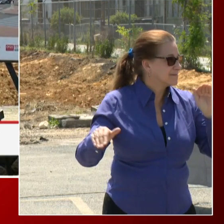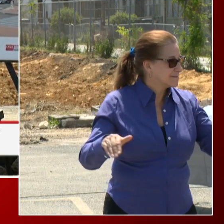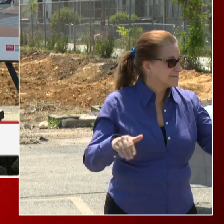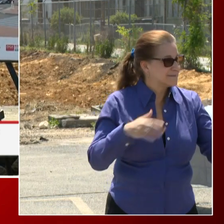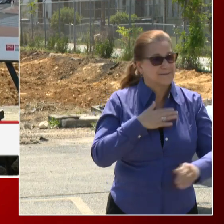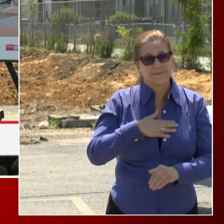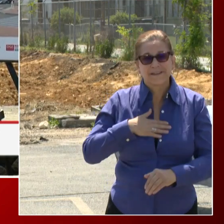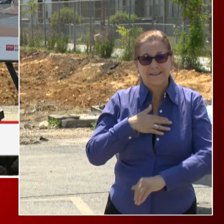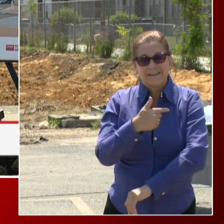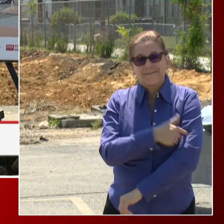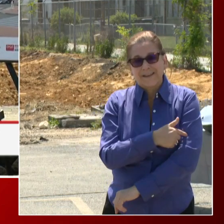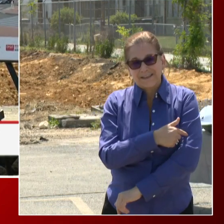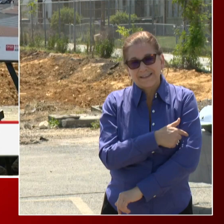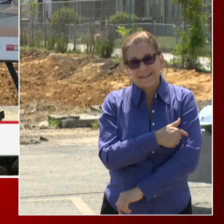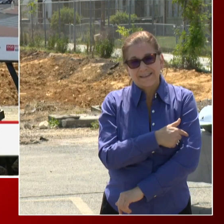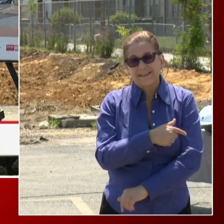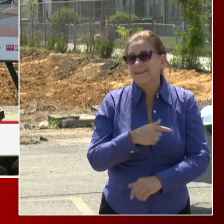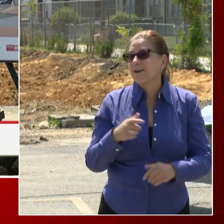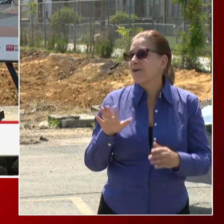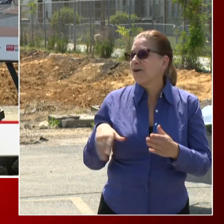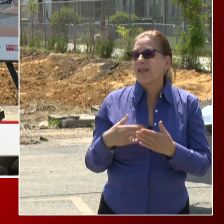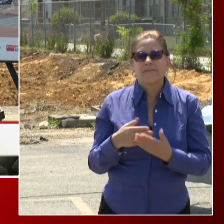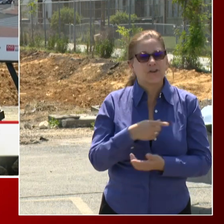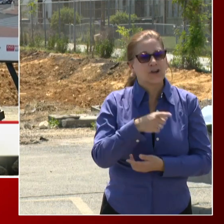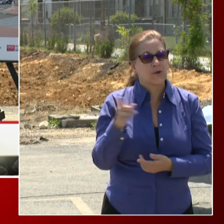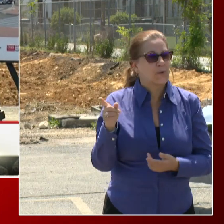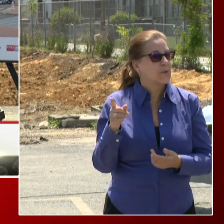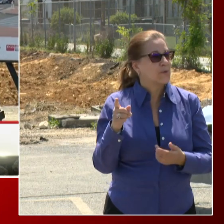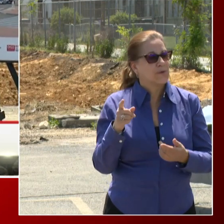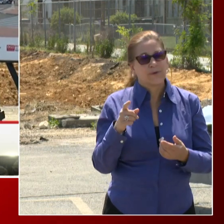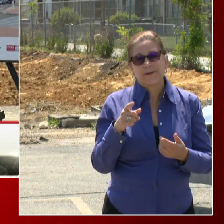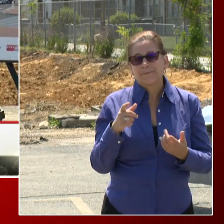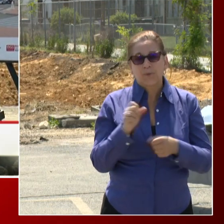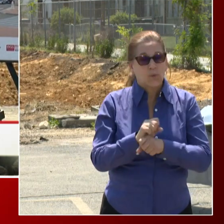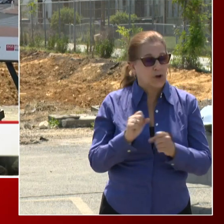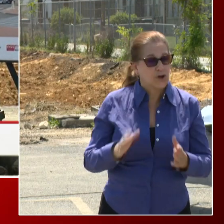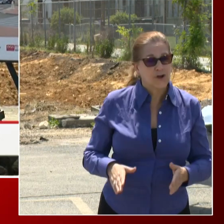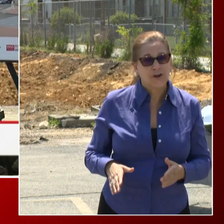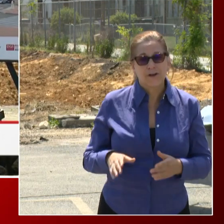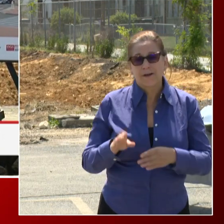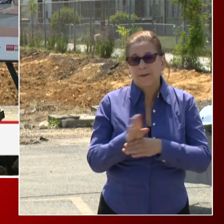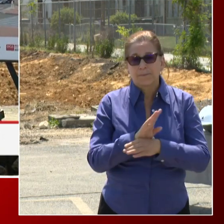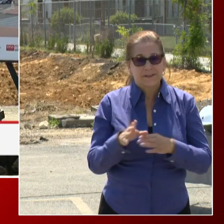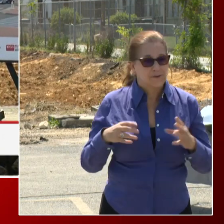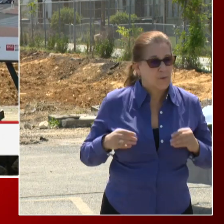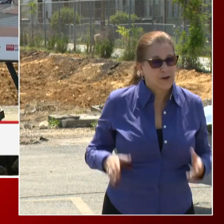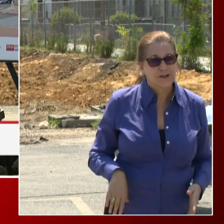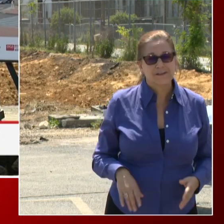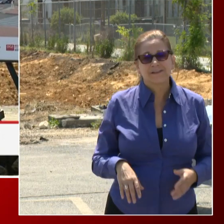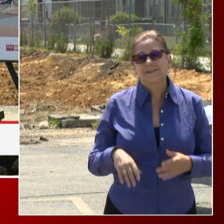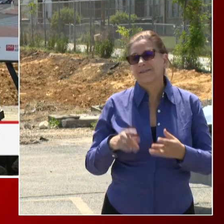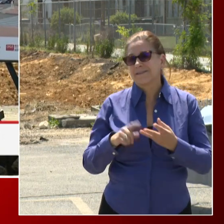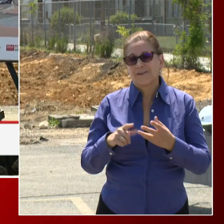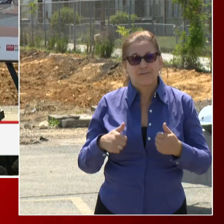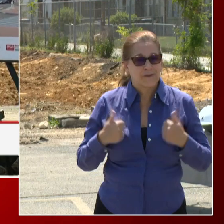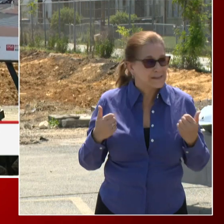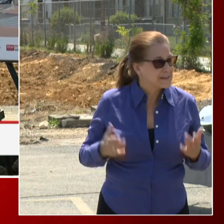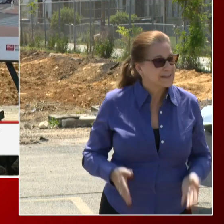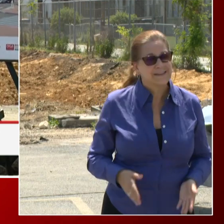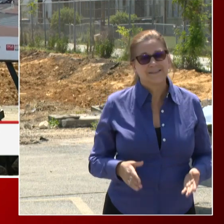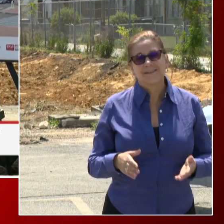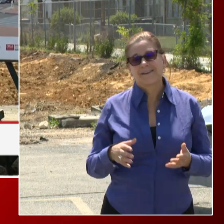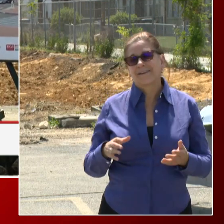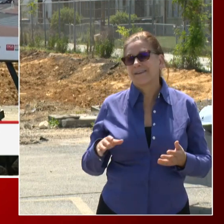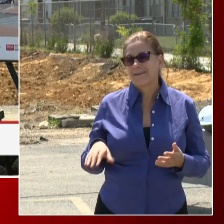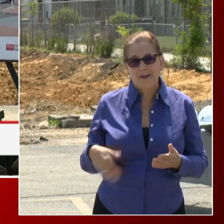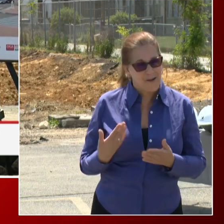Residents and businesses have made tremendous sacrifices, and that is why we're crushing the virus in this city. But